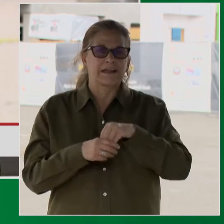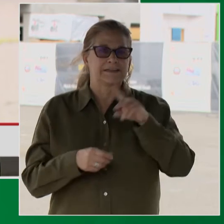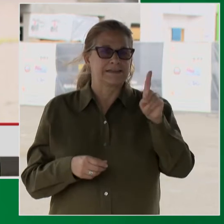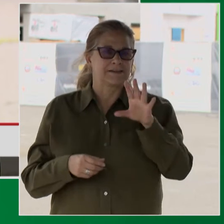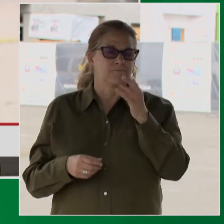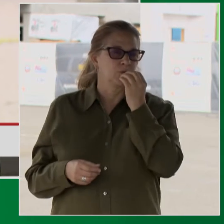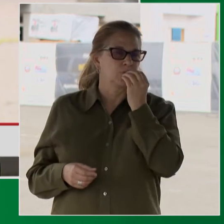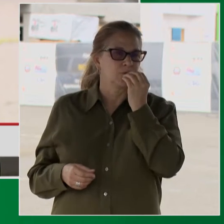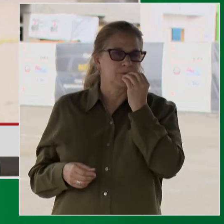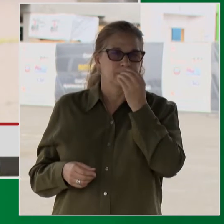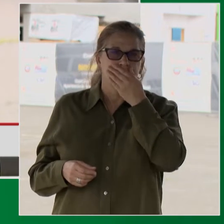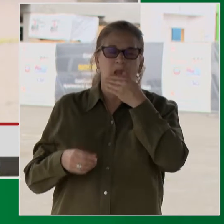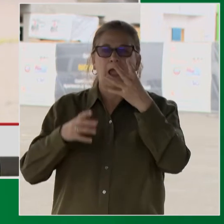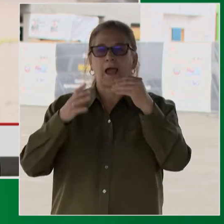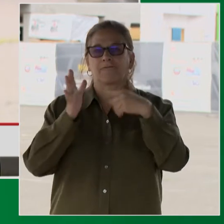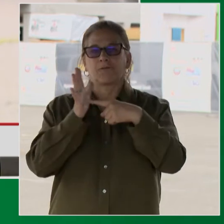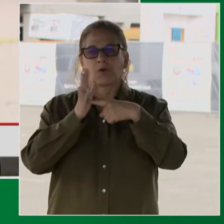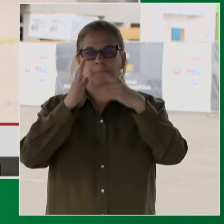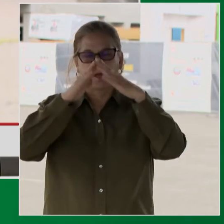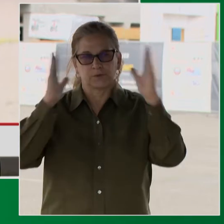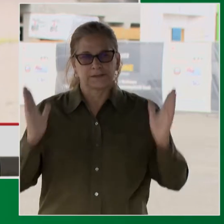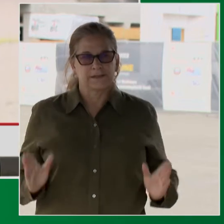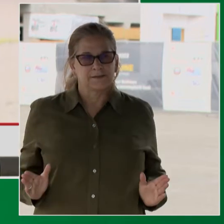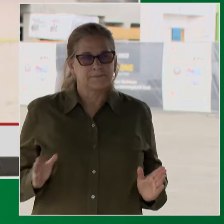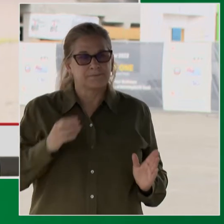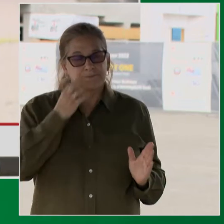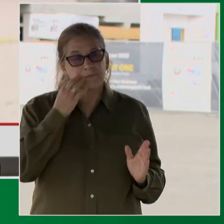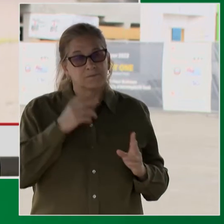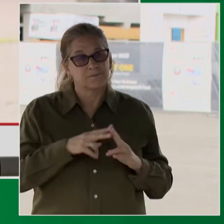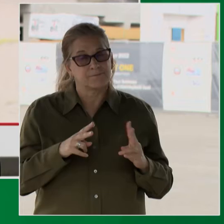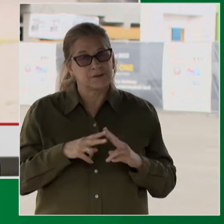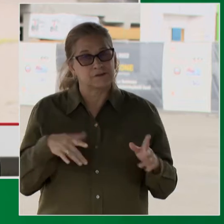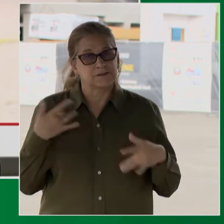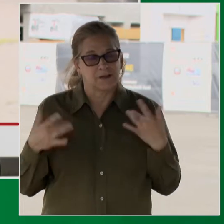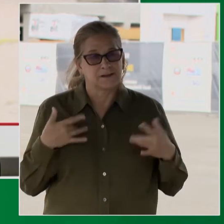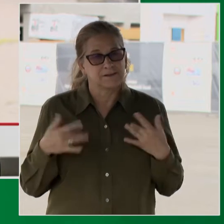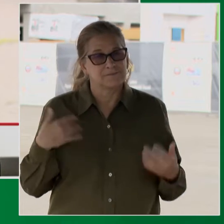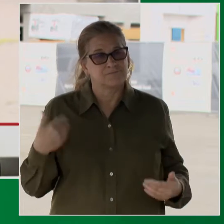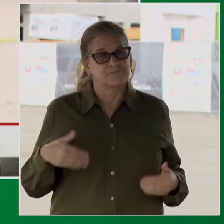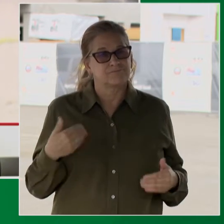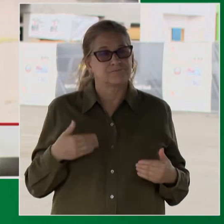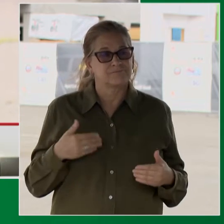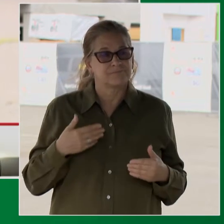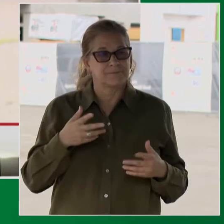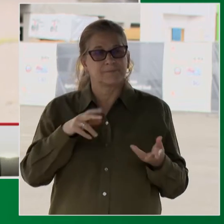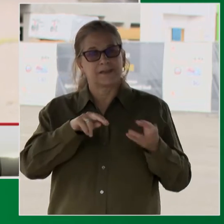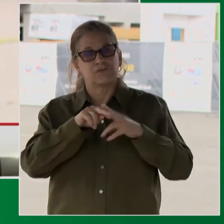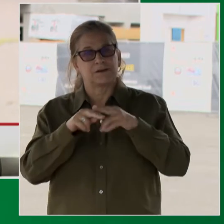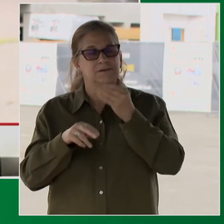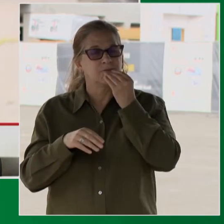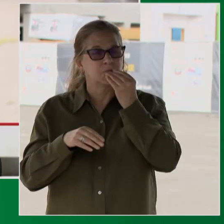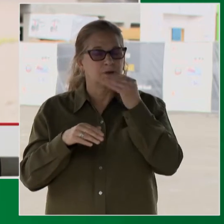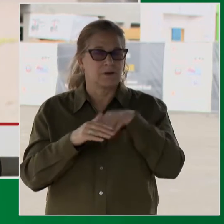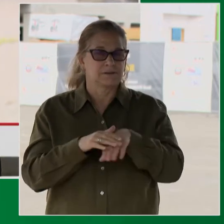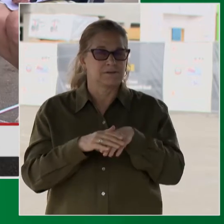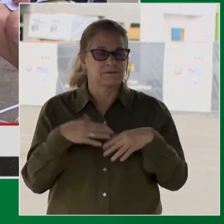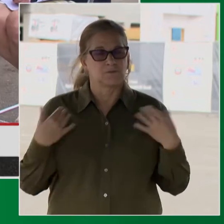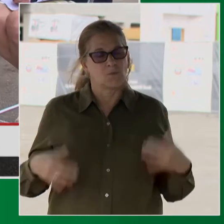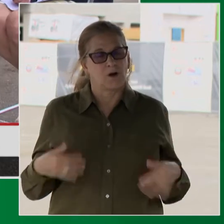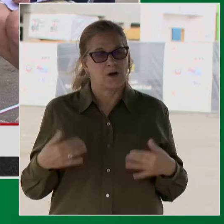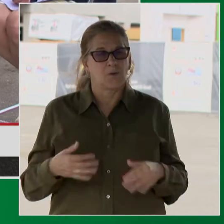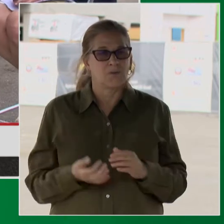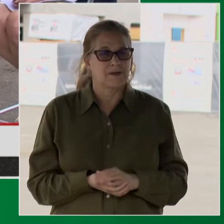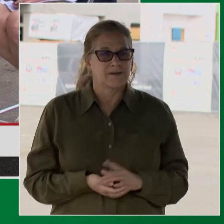and affordable housing as well. So they're really exciting tools, but this food access fund is in addition to that. So that's a $58